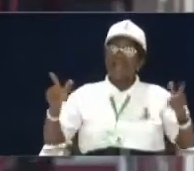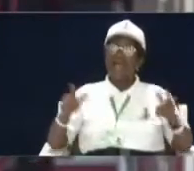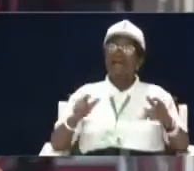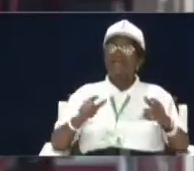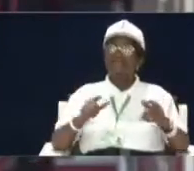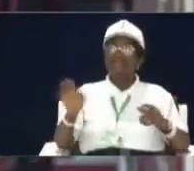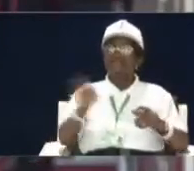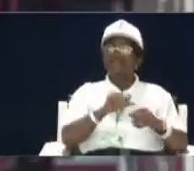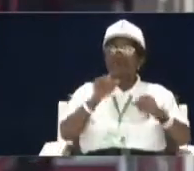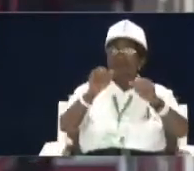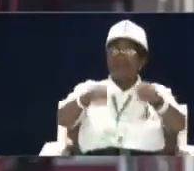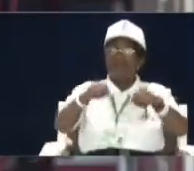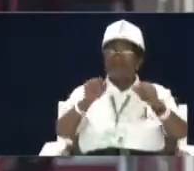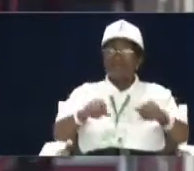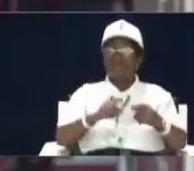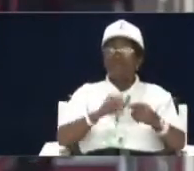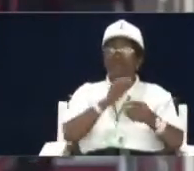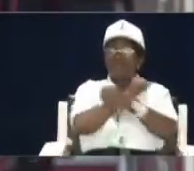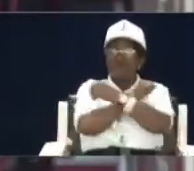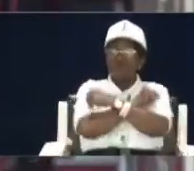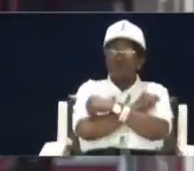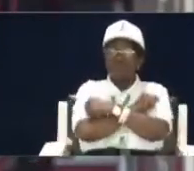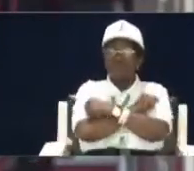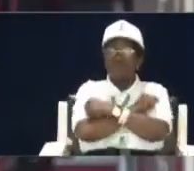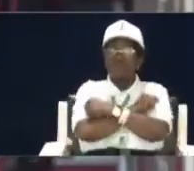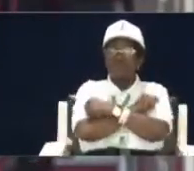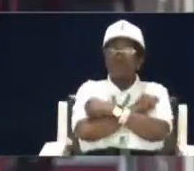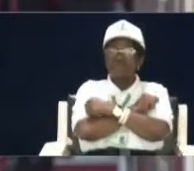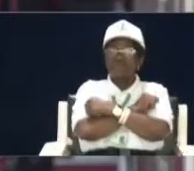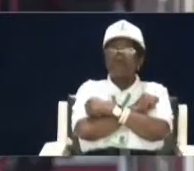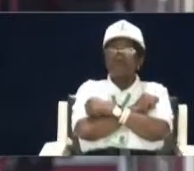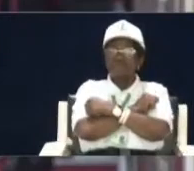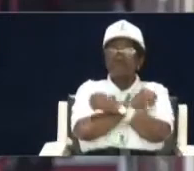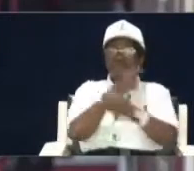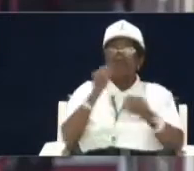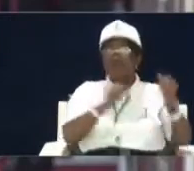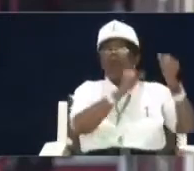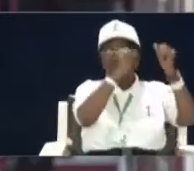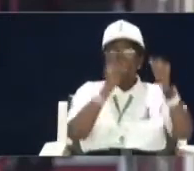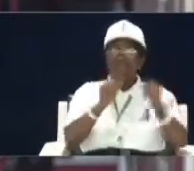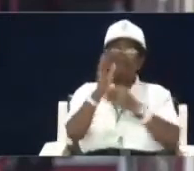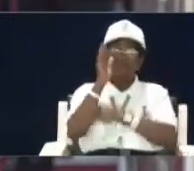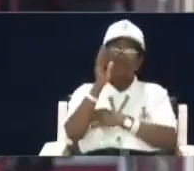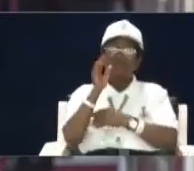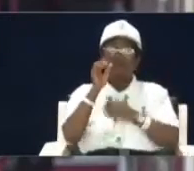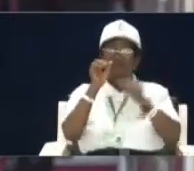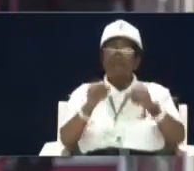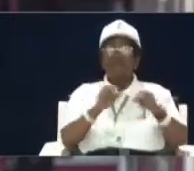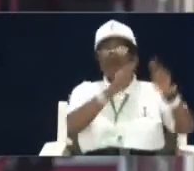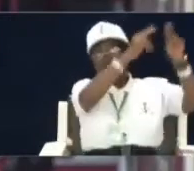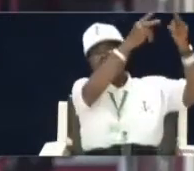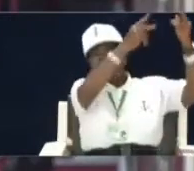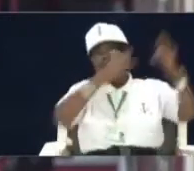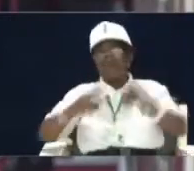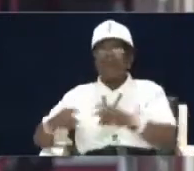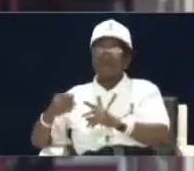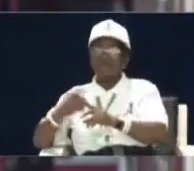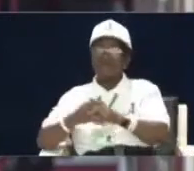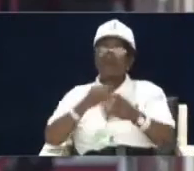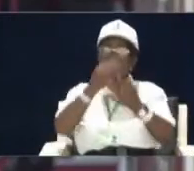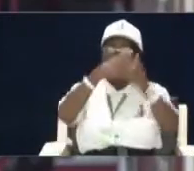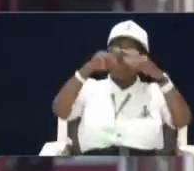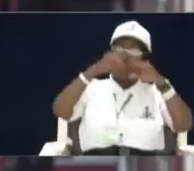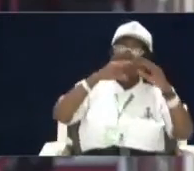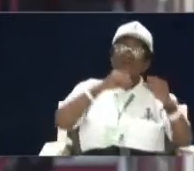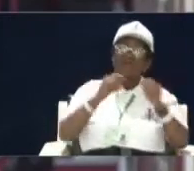enlarge your capacity to love, the Almighty God can look down from heaven and change